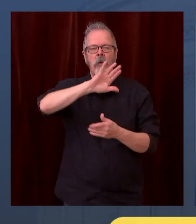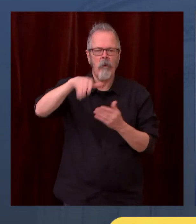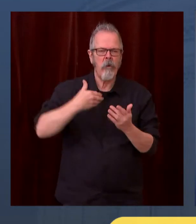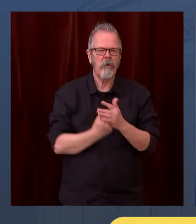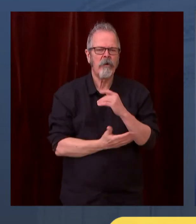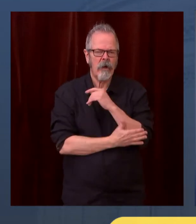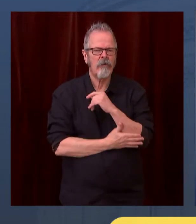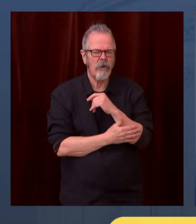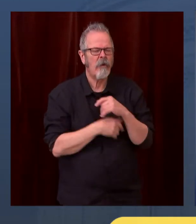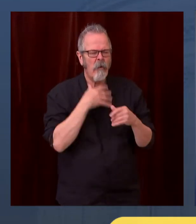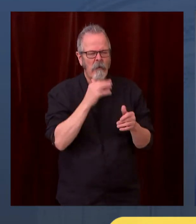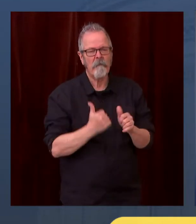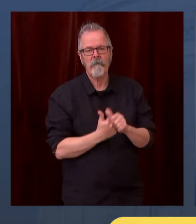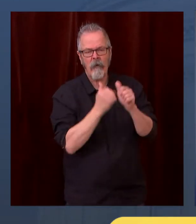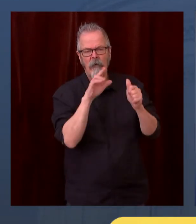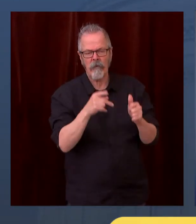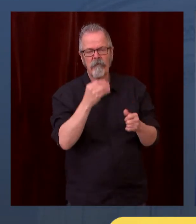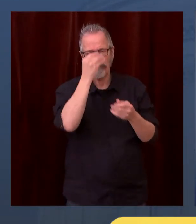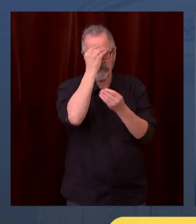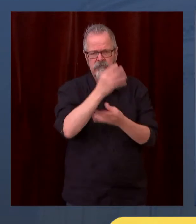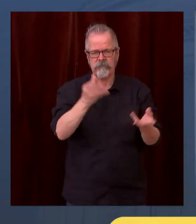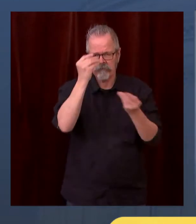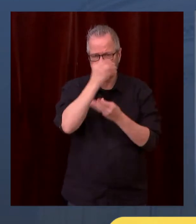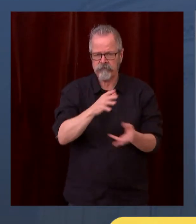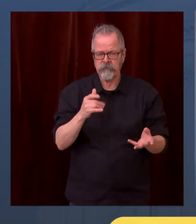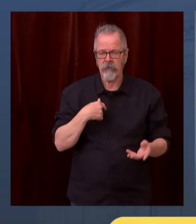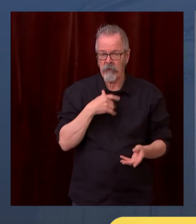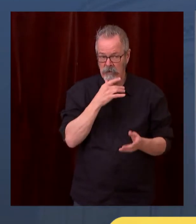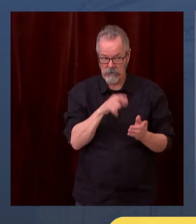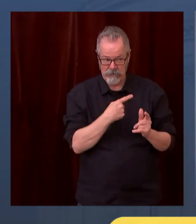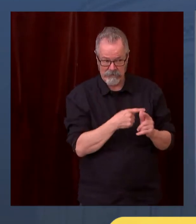with more details on that.